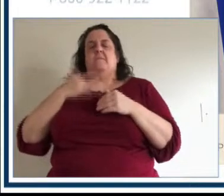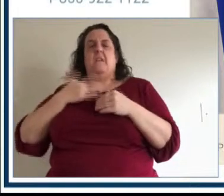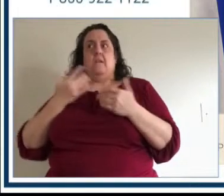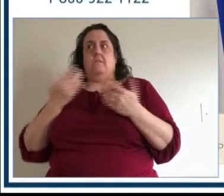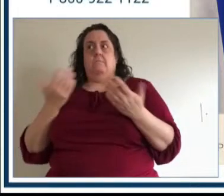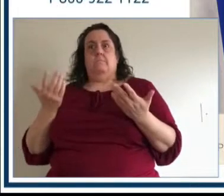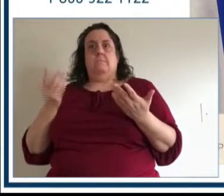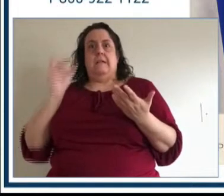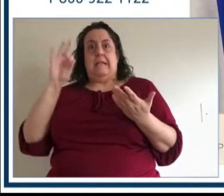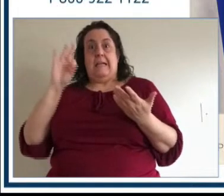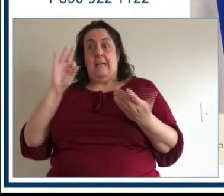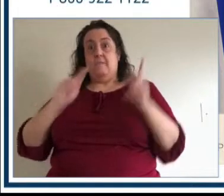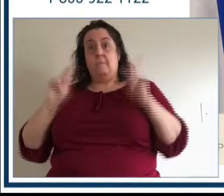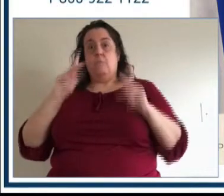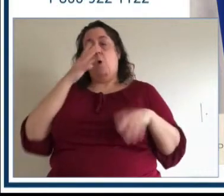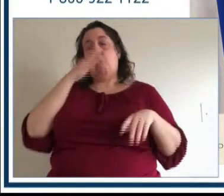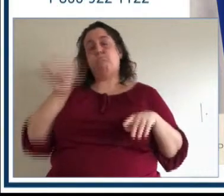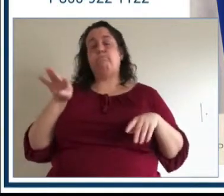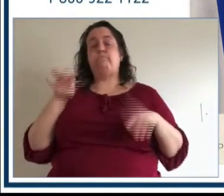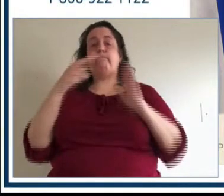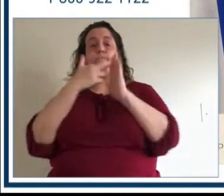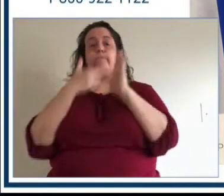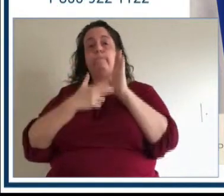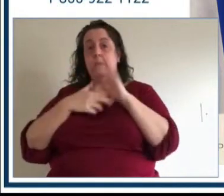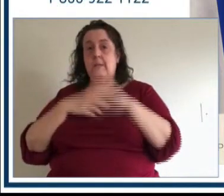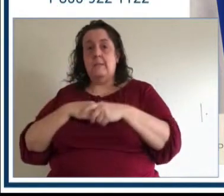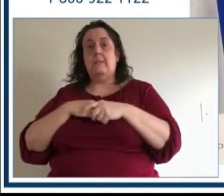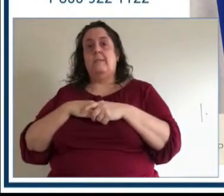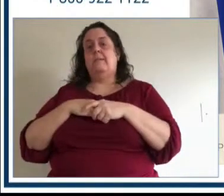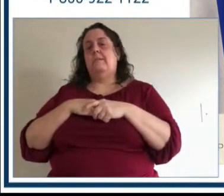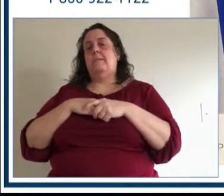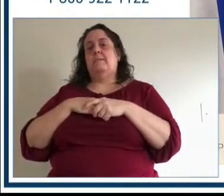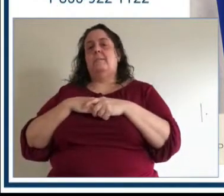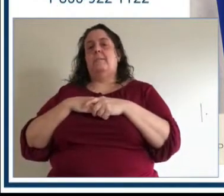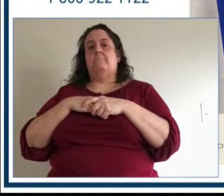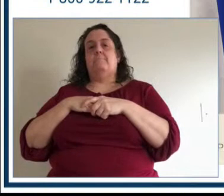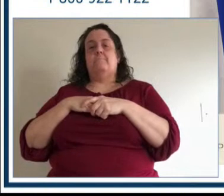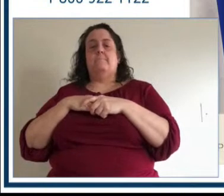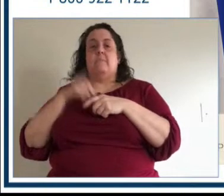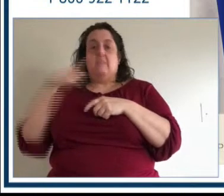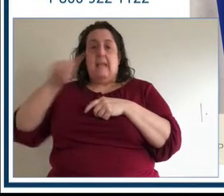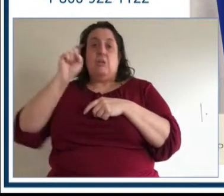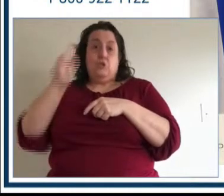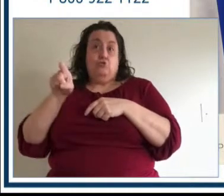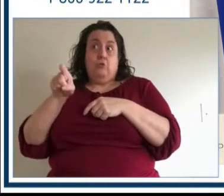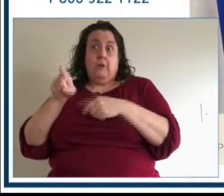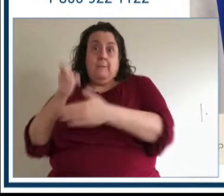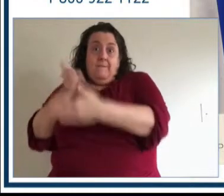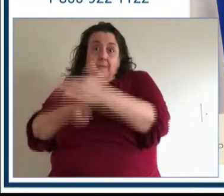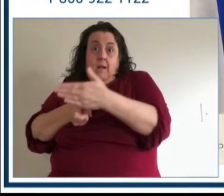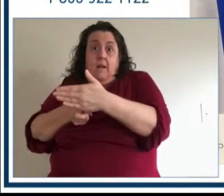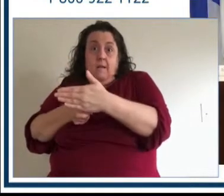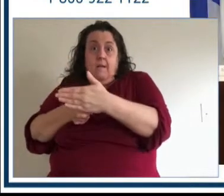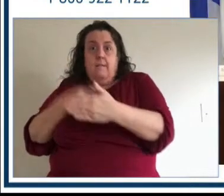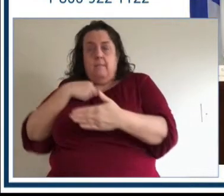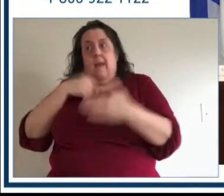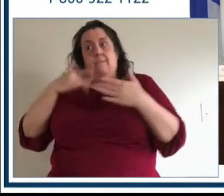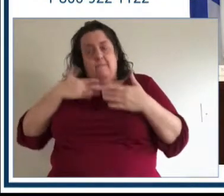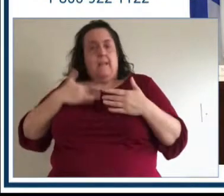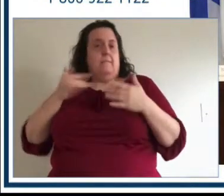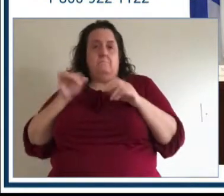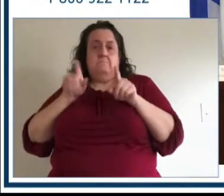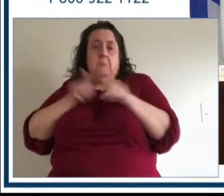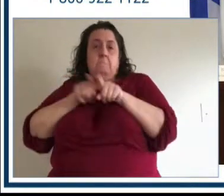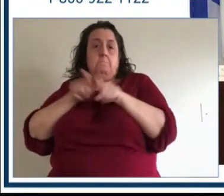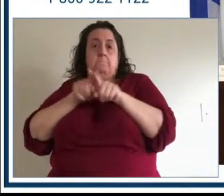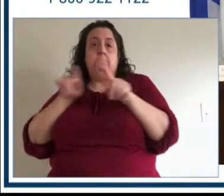were ignoring the rules intentionally or breaking the rules intentionally, that they should be fined, and I still feel that way. Dr. Strang, what's